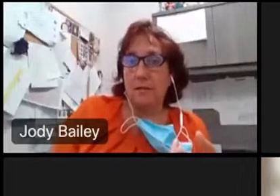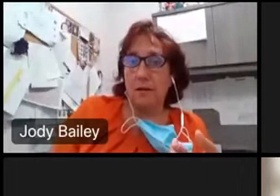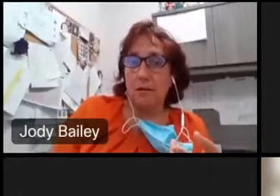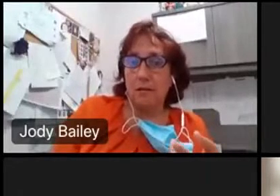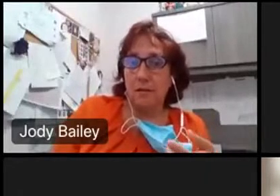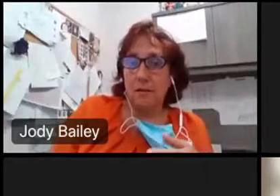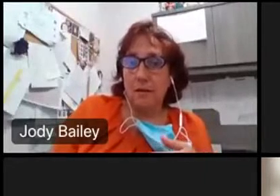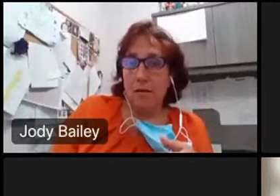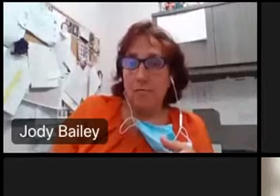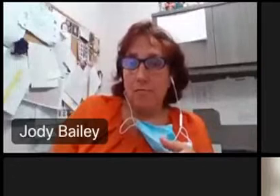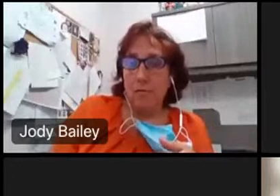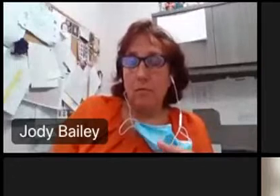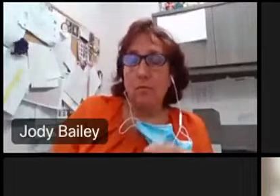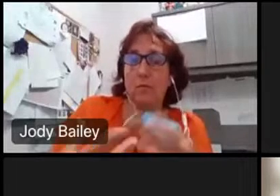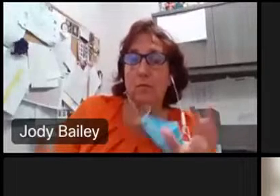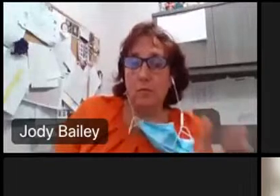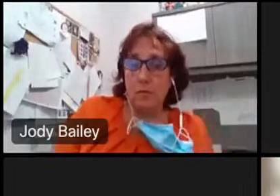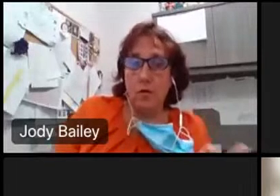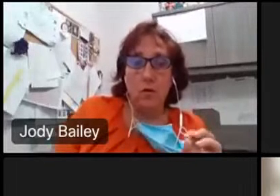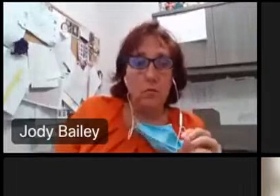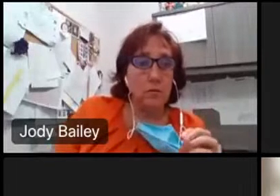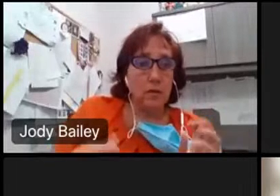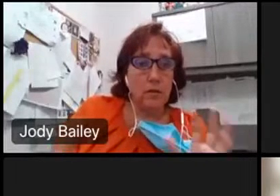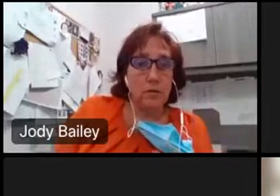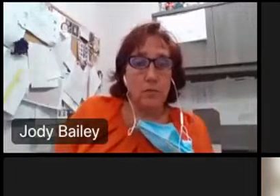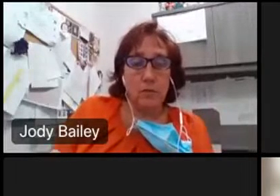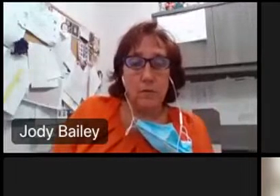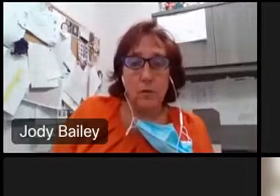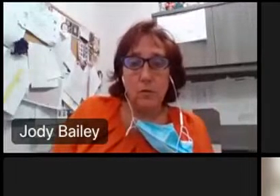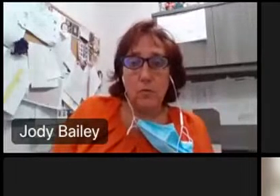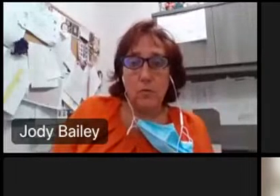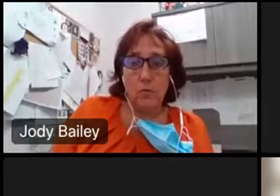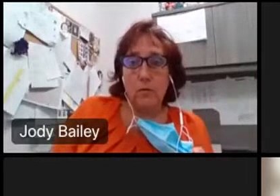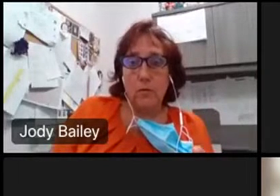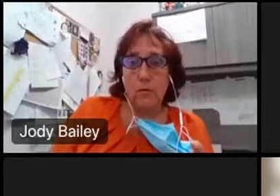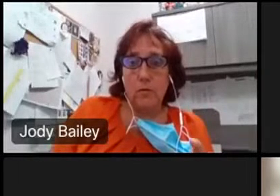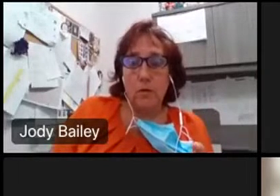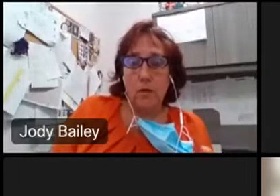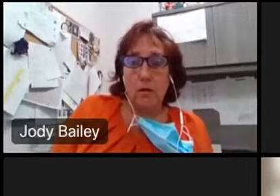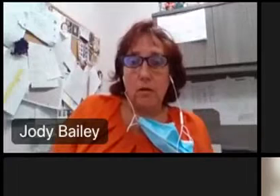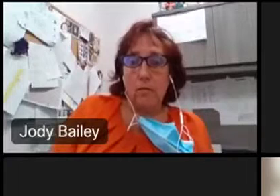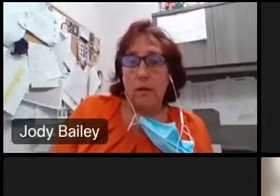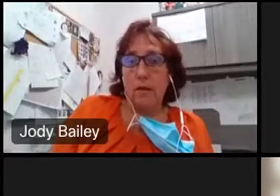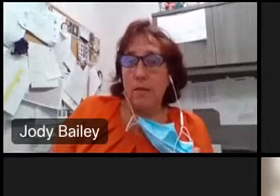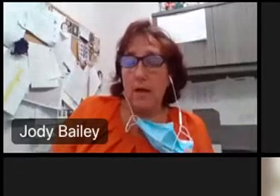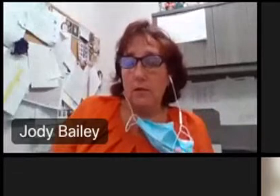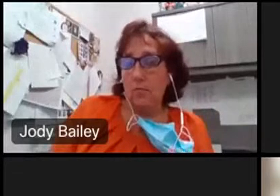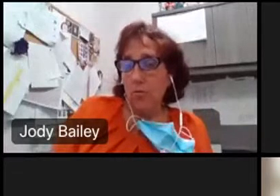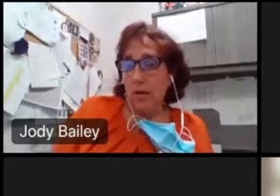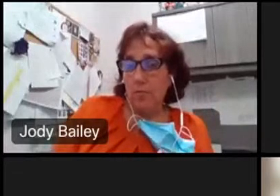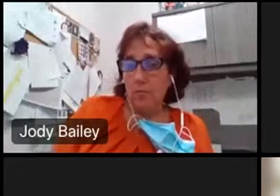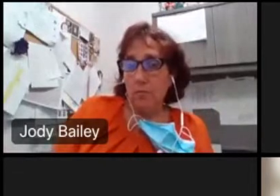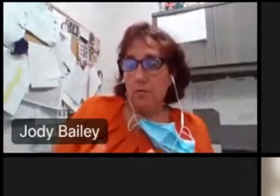masks, so we've been able to go into their homes, support them in those ways. So if they come back